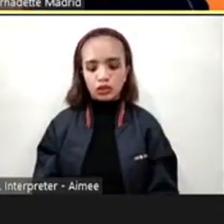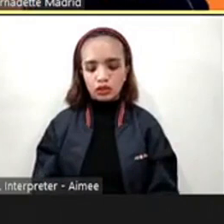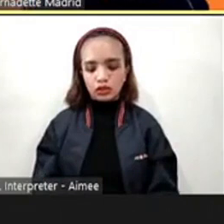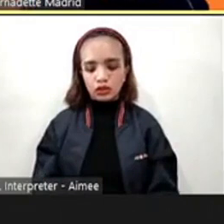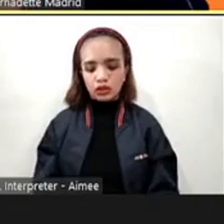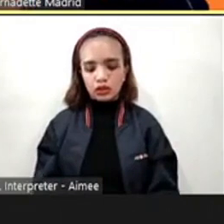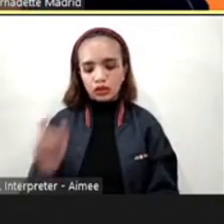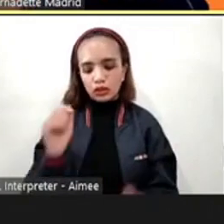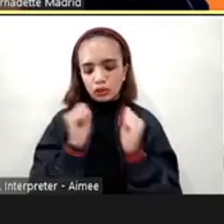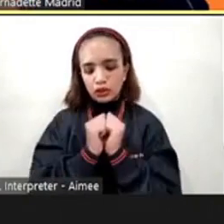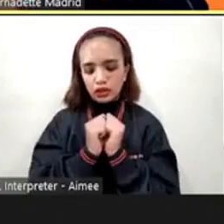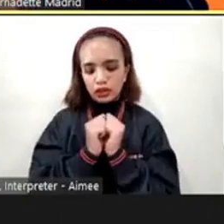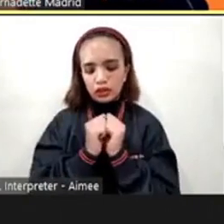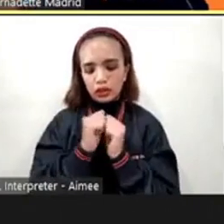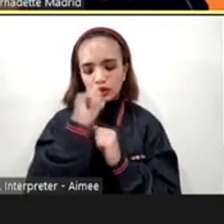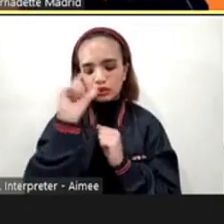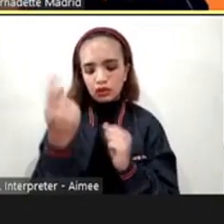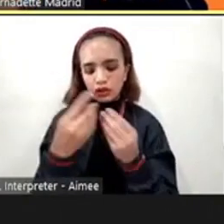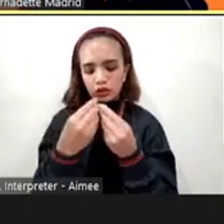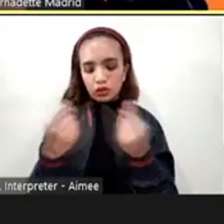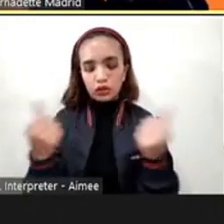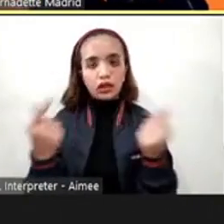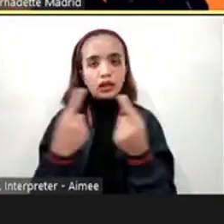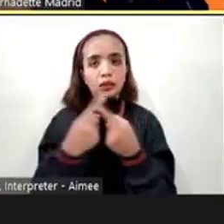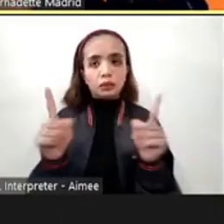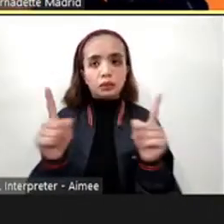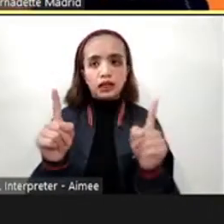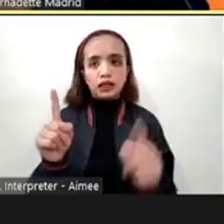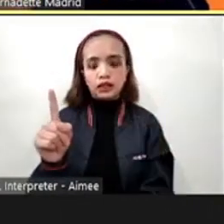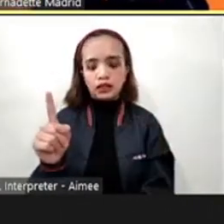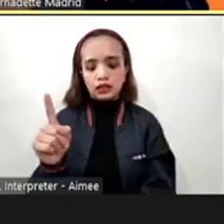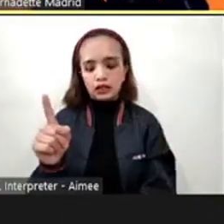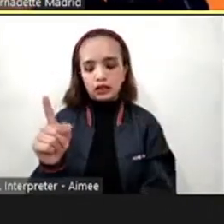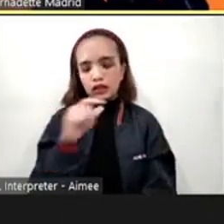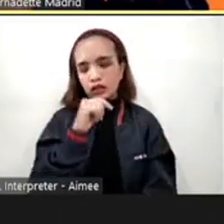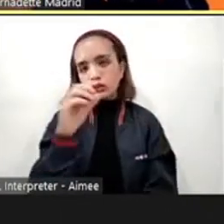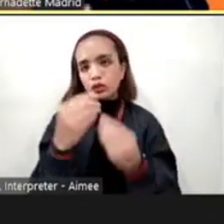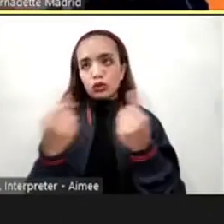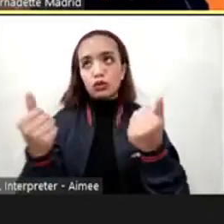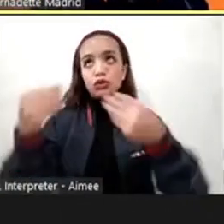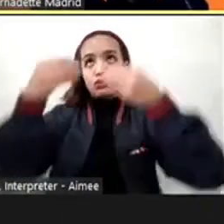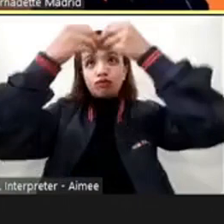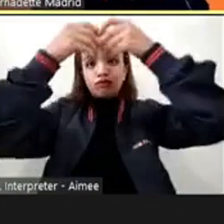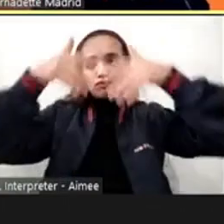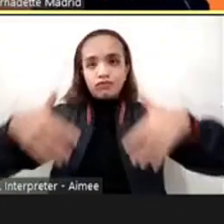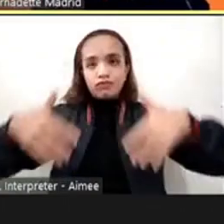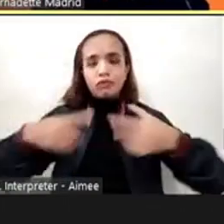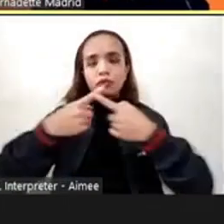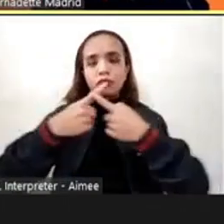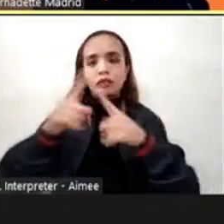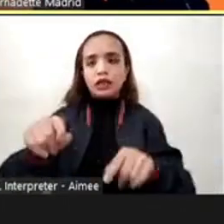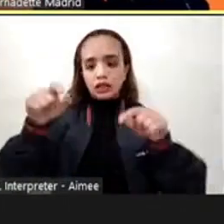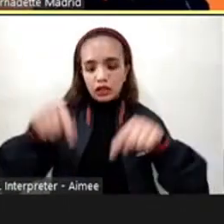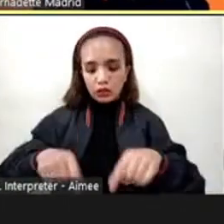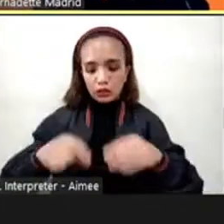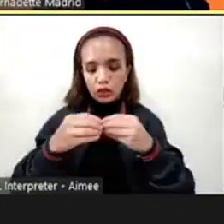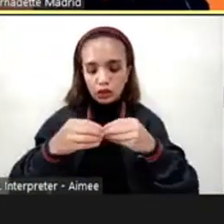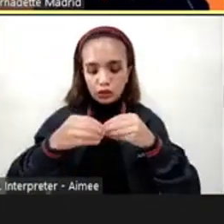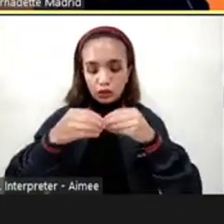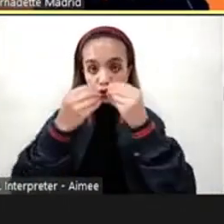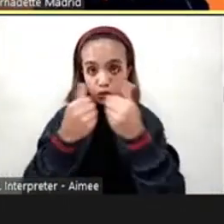Hindi lang solutions are not just coming from top down, but also bottom up. And we